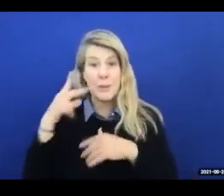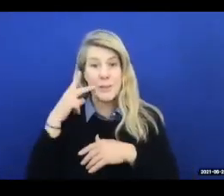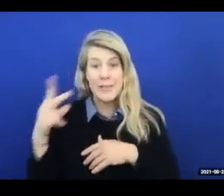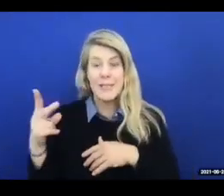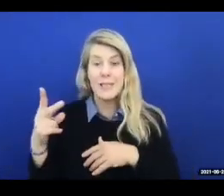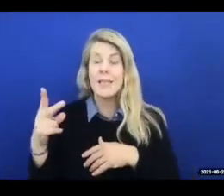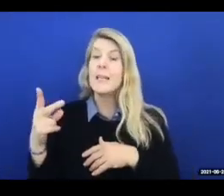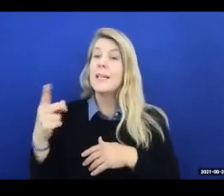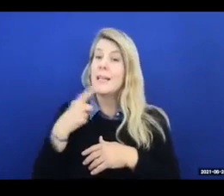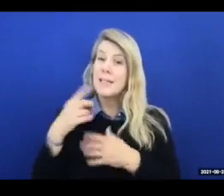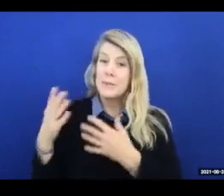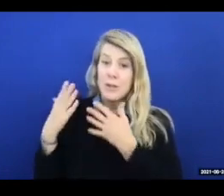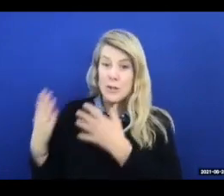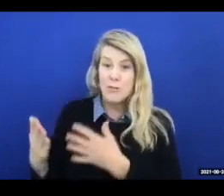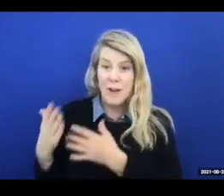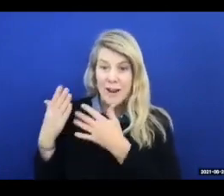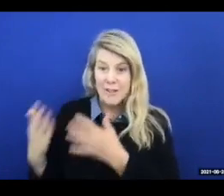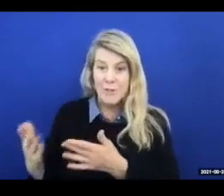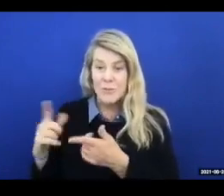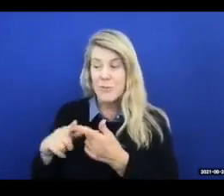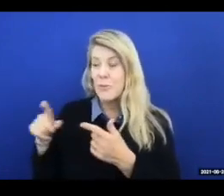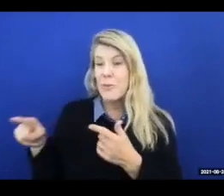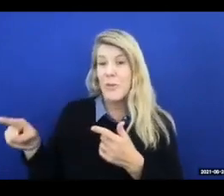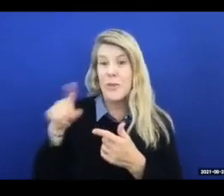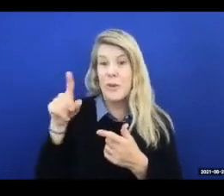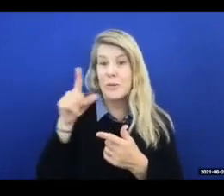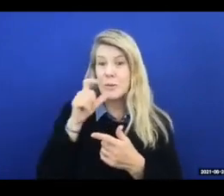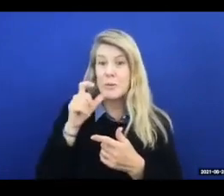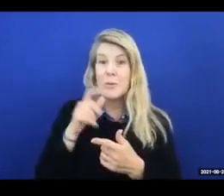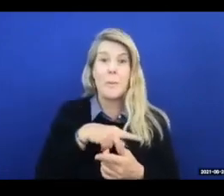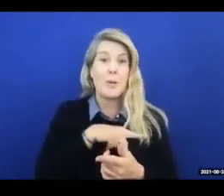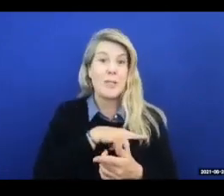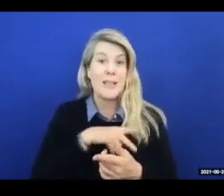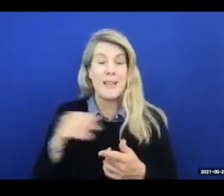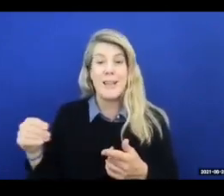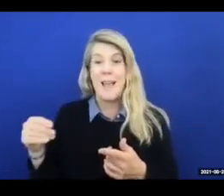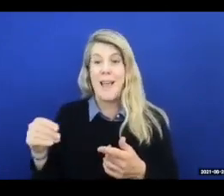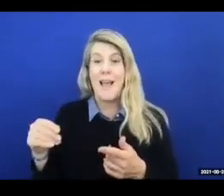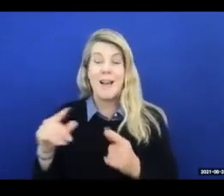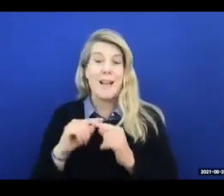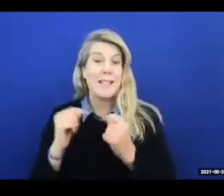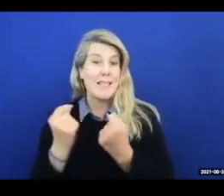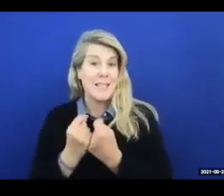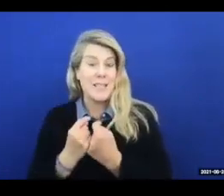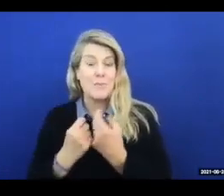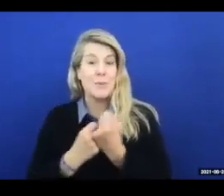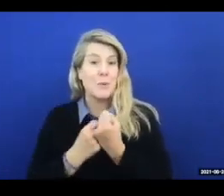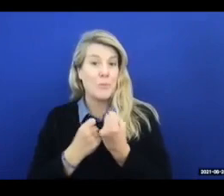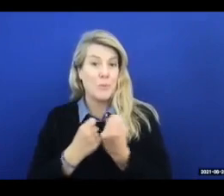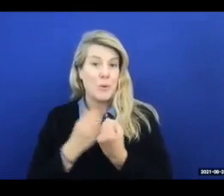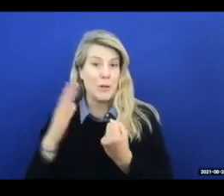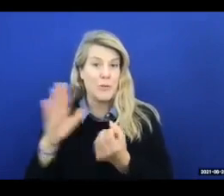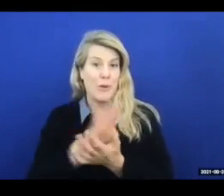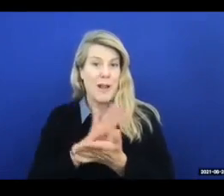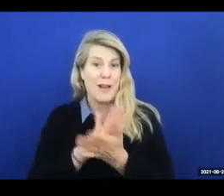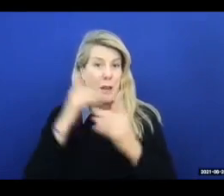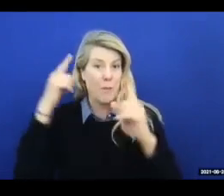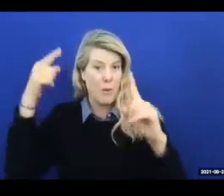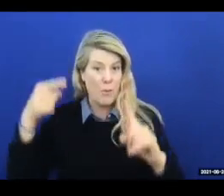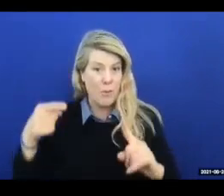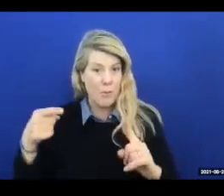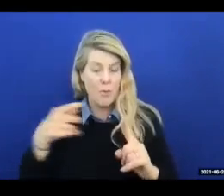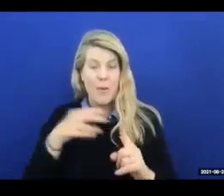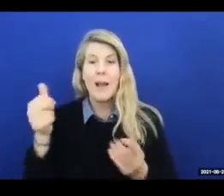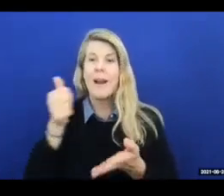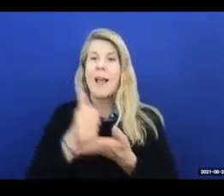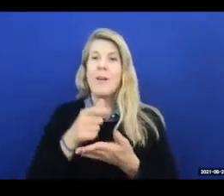to express gratitude to those who personally and collectively supported your academic goal and